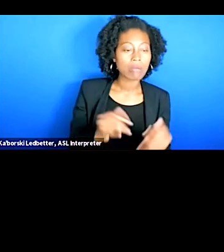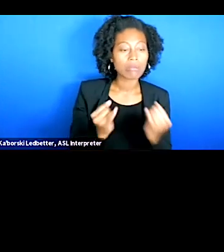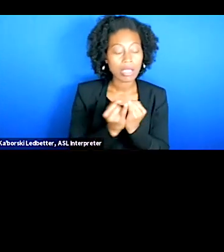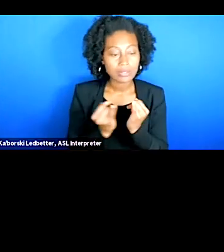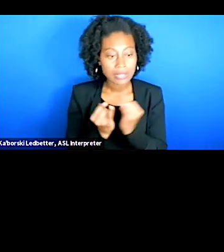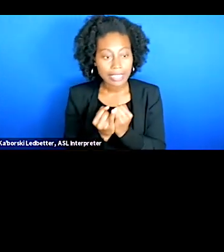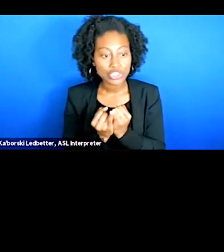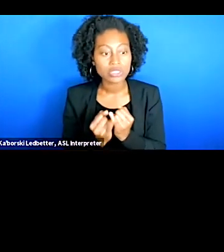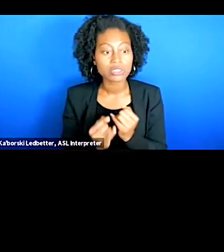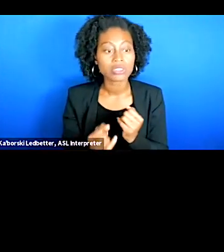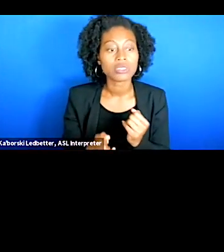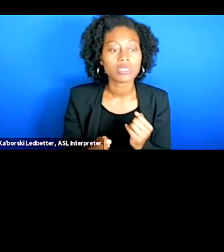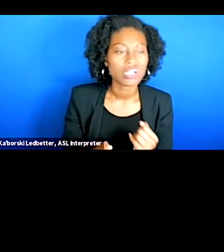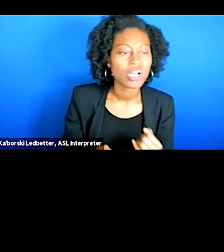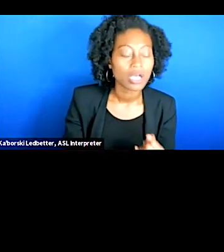how